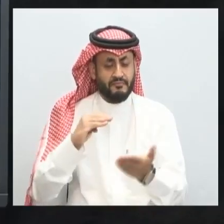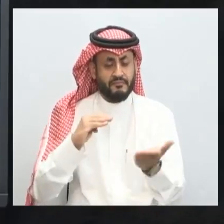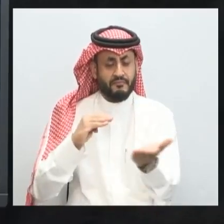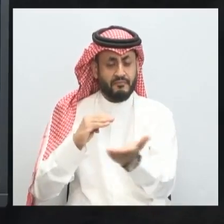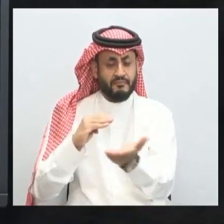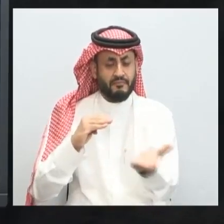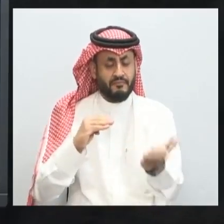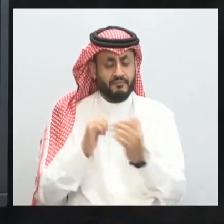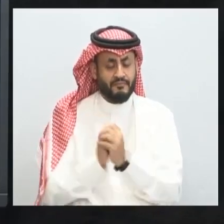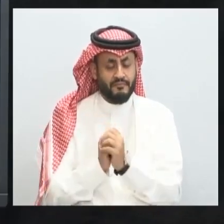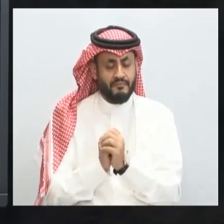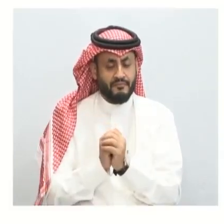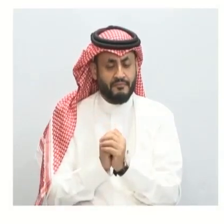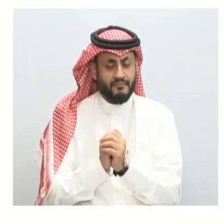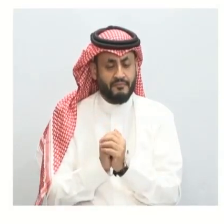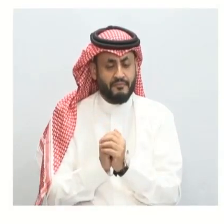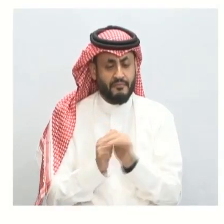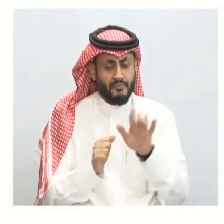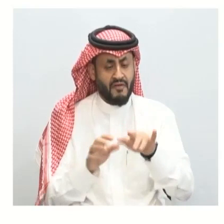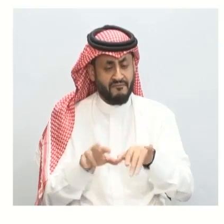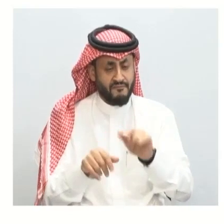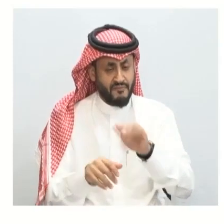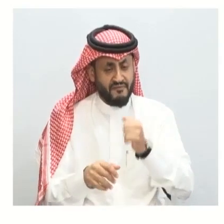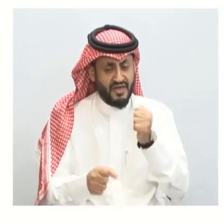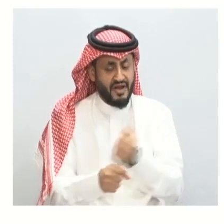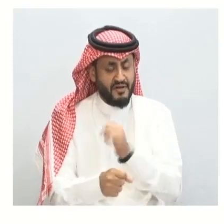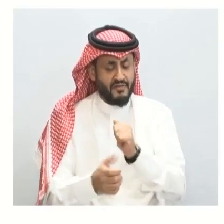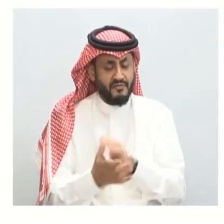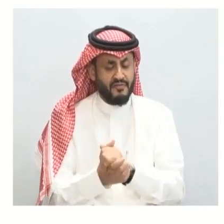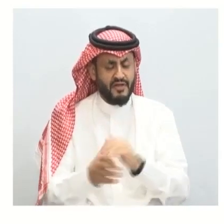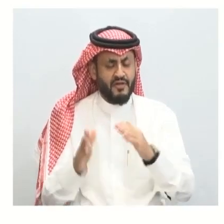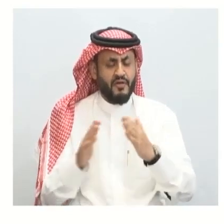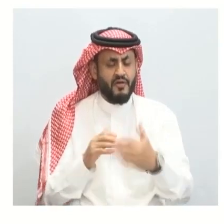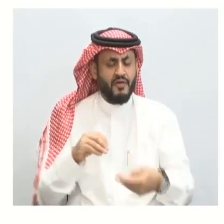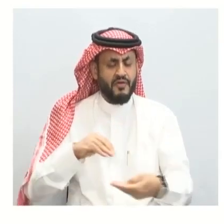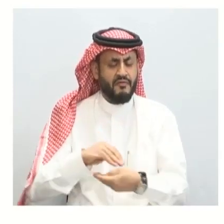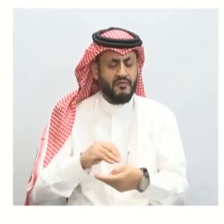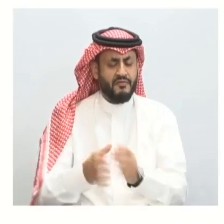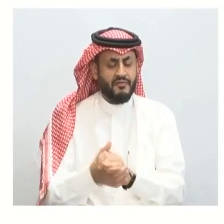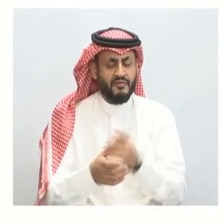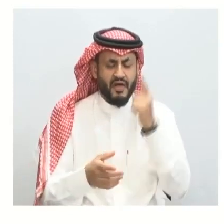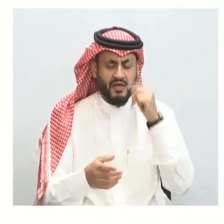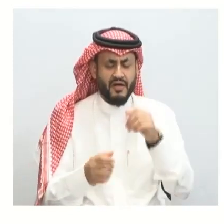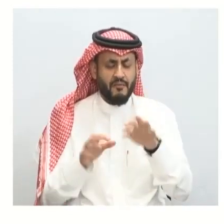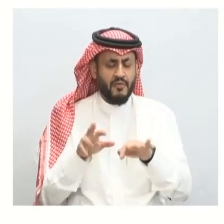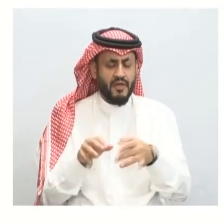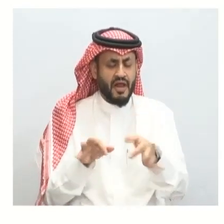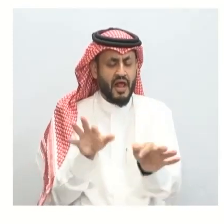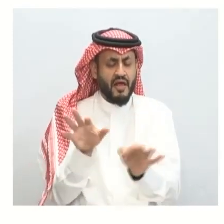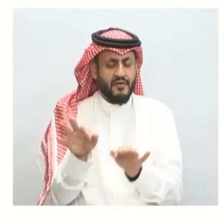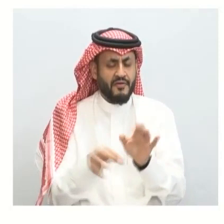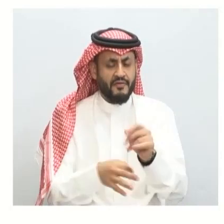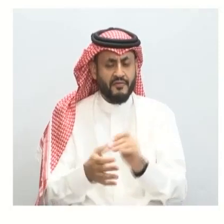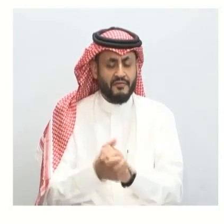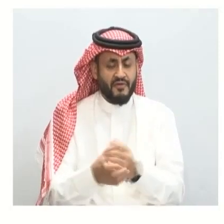computers are not in use and go into screensaver mode, the computers begin to analyze data gathered by the